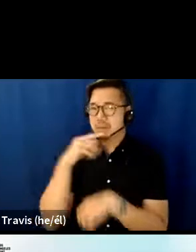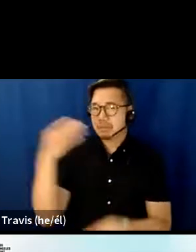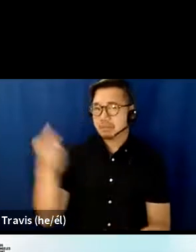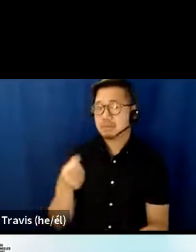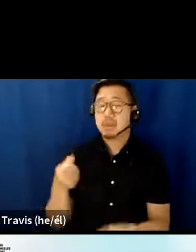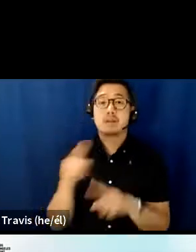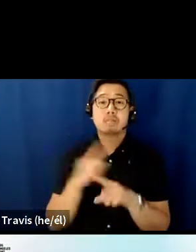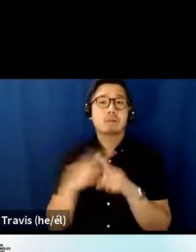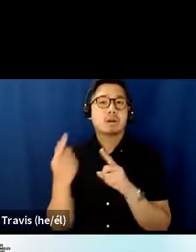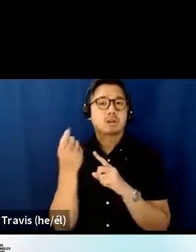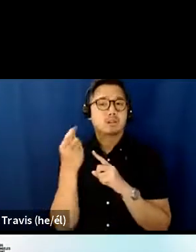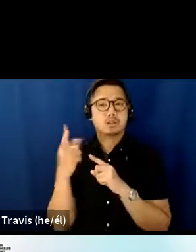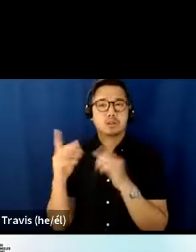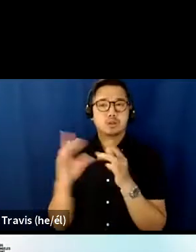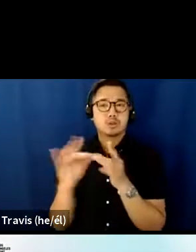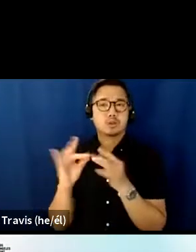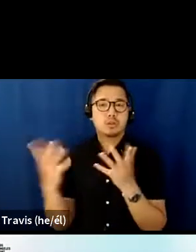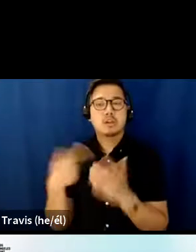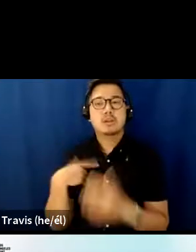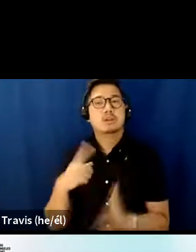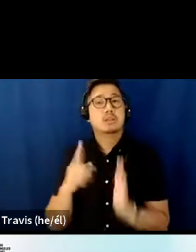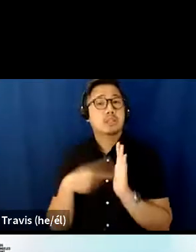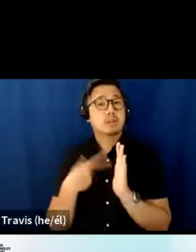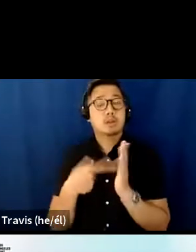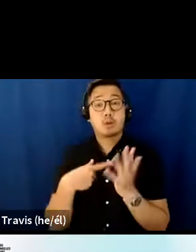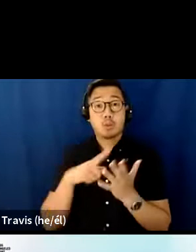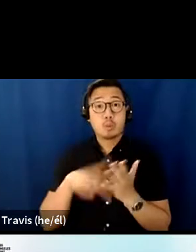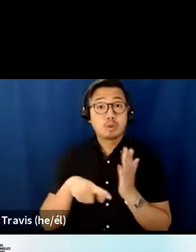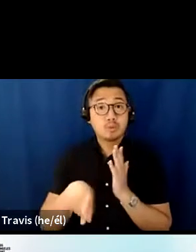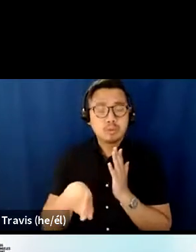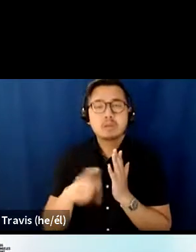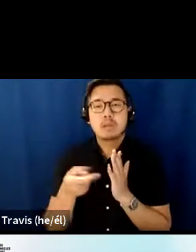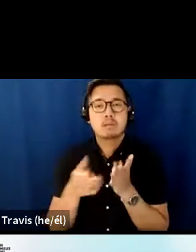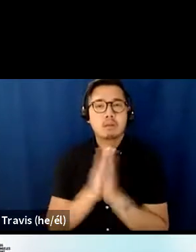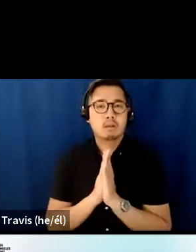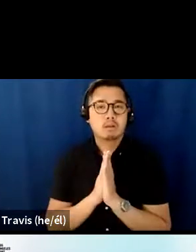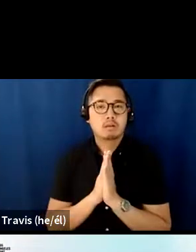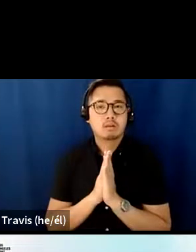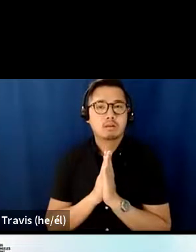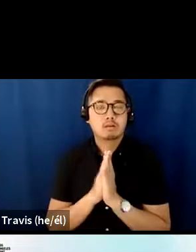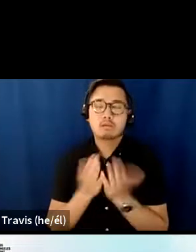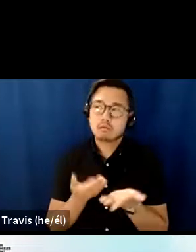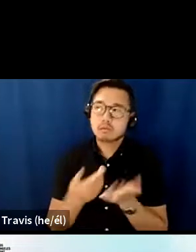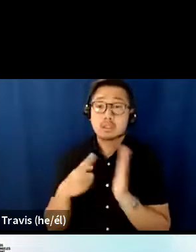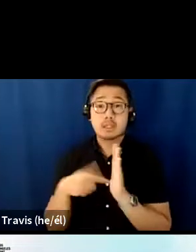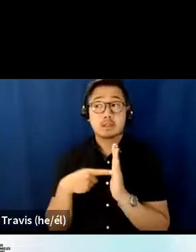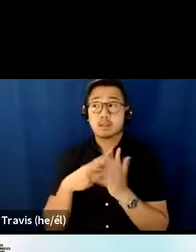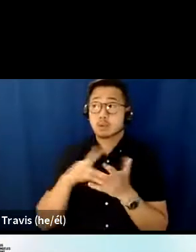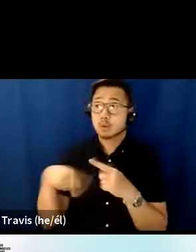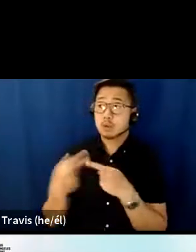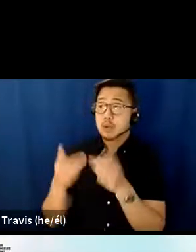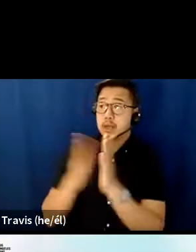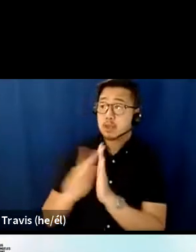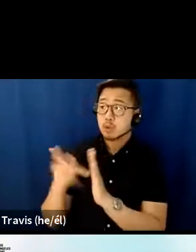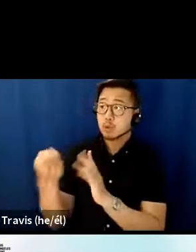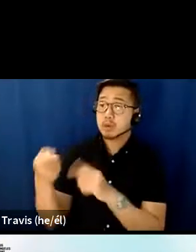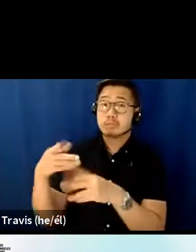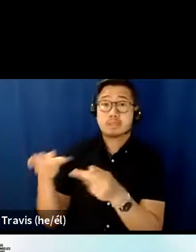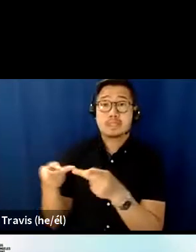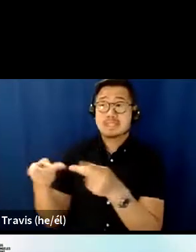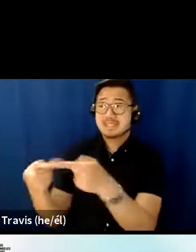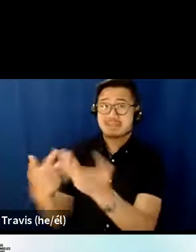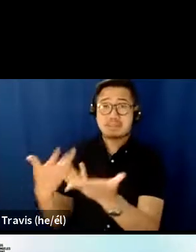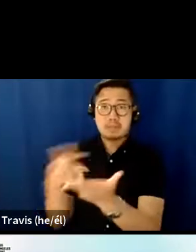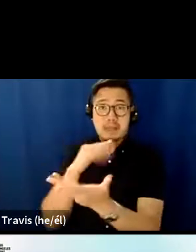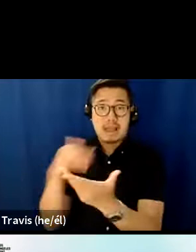ask for what you need. And the only two things you'll find out is the source doesn't have it or you get what you need. And that's what we're finding out in our